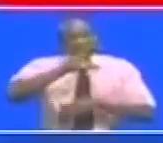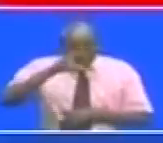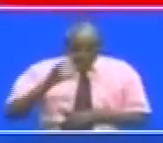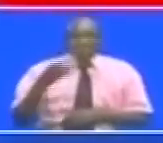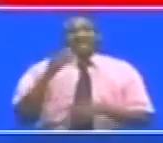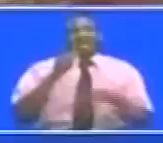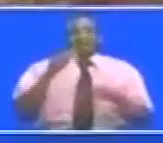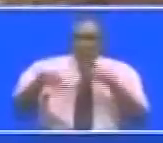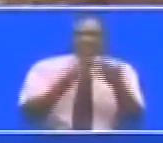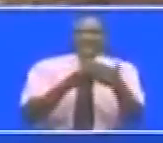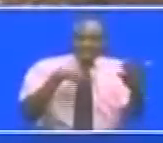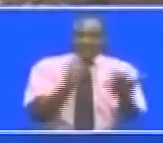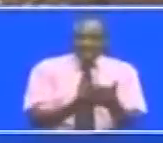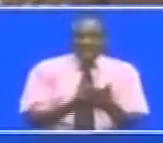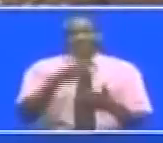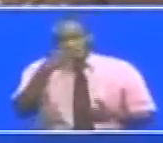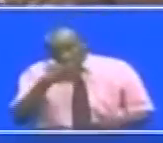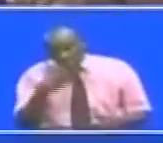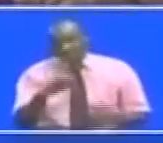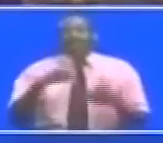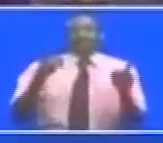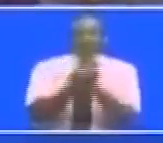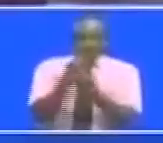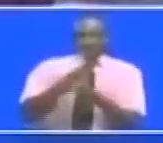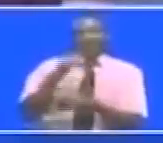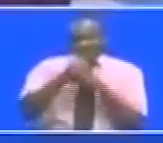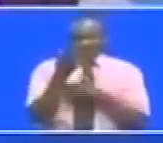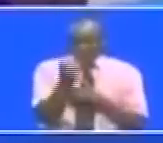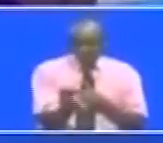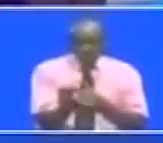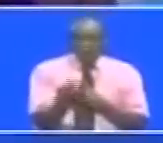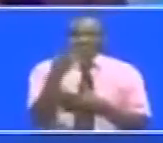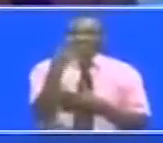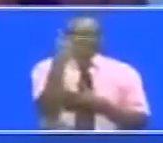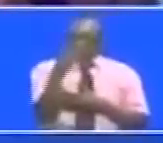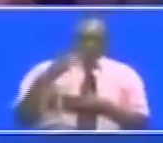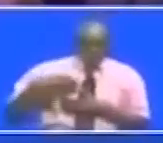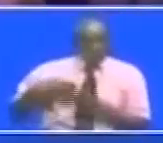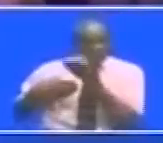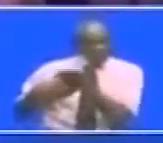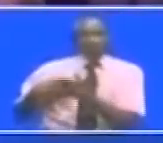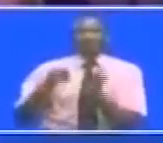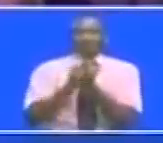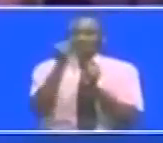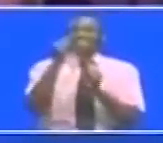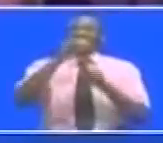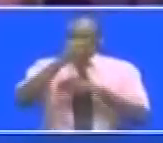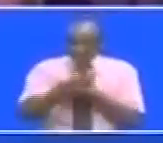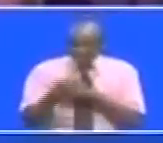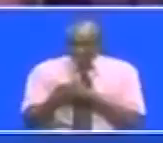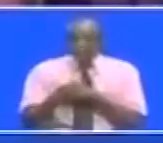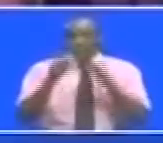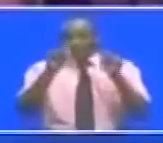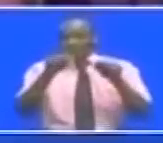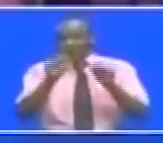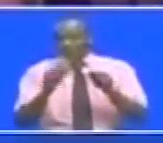African continent, including French and Portuguese speaking countries. The 31 finalists are from 15 countries. The event will